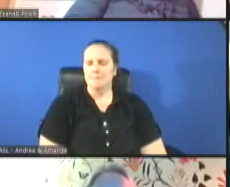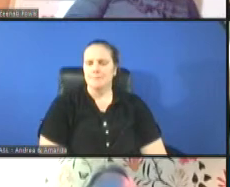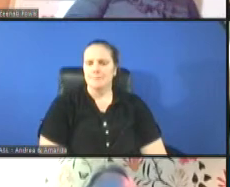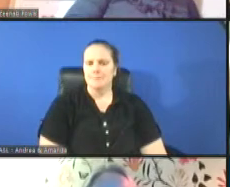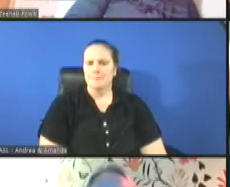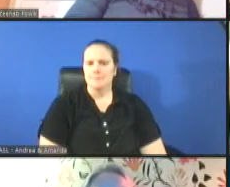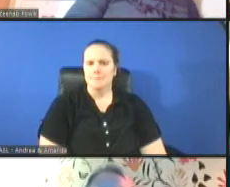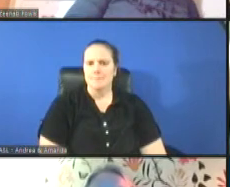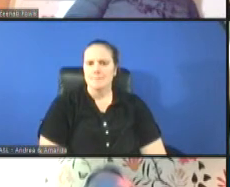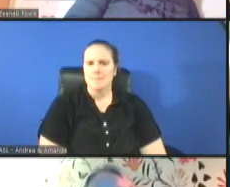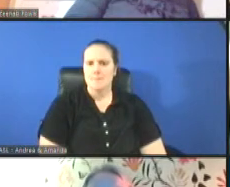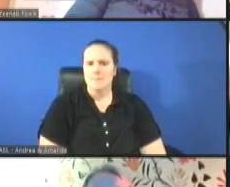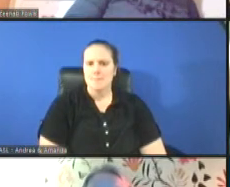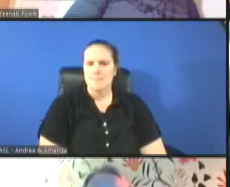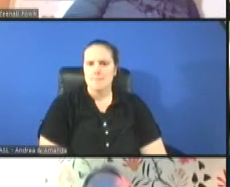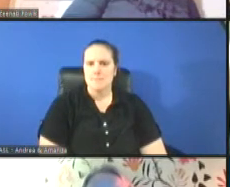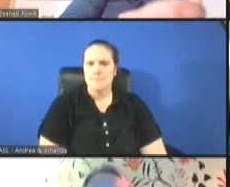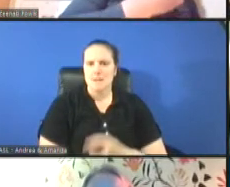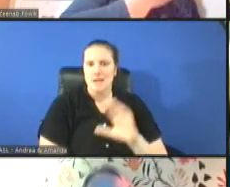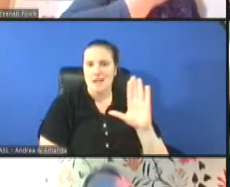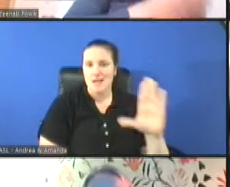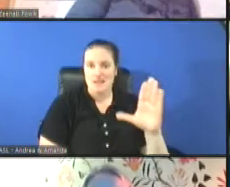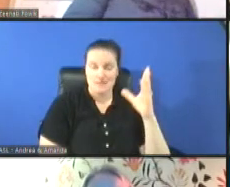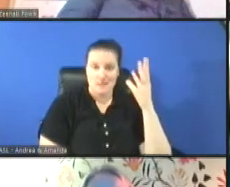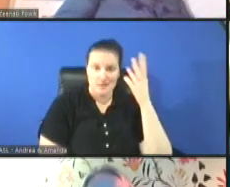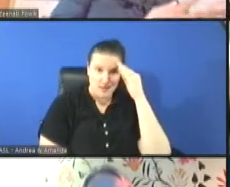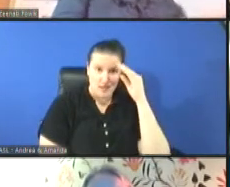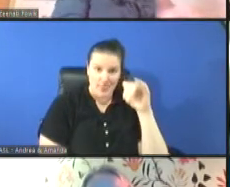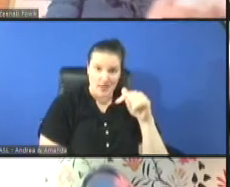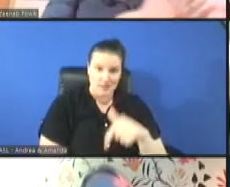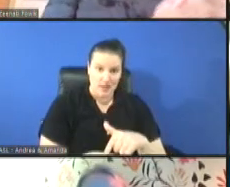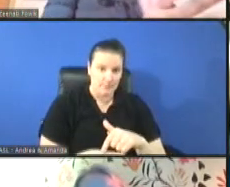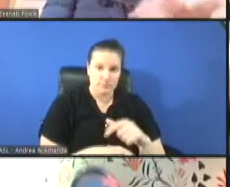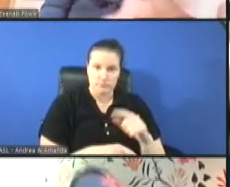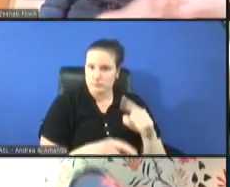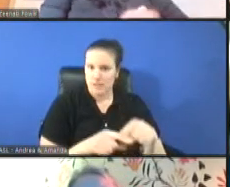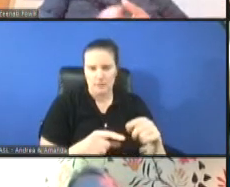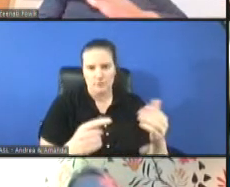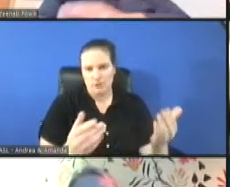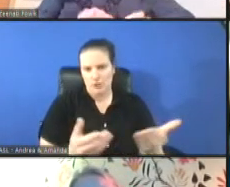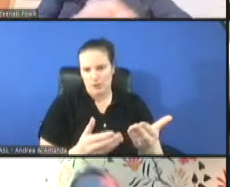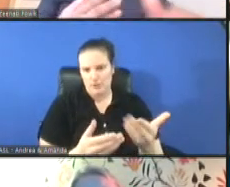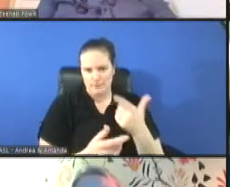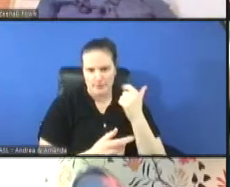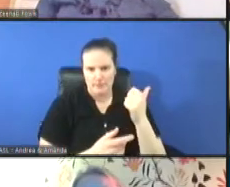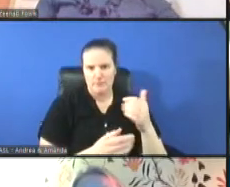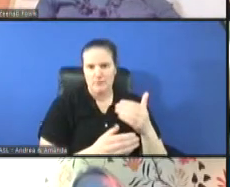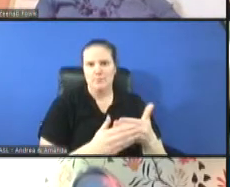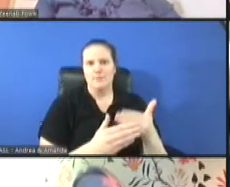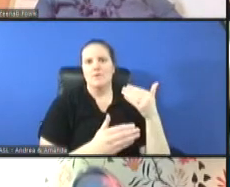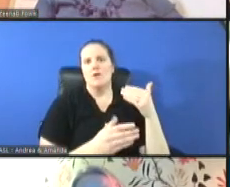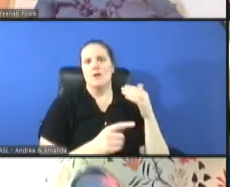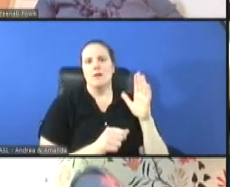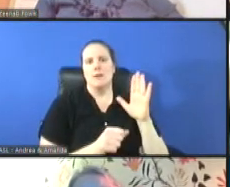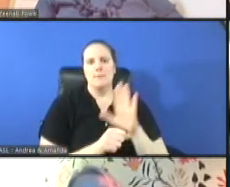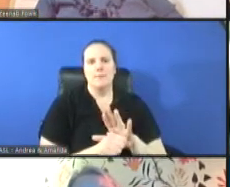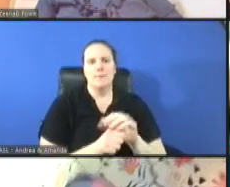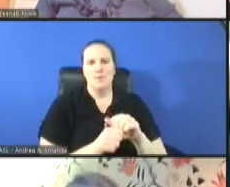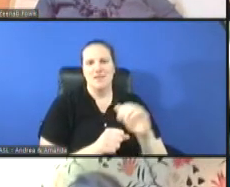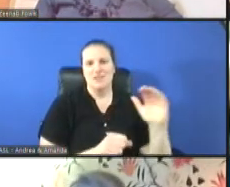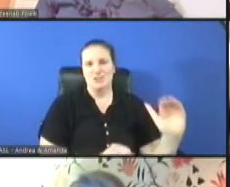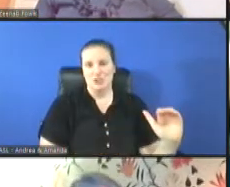explaining that his thinking at the time, he is not able to be here due to a prior commitment with his child,